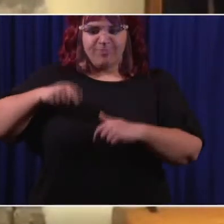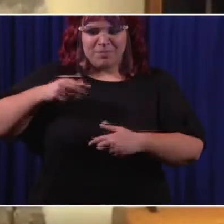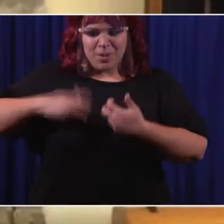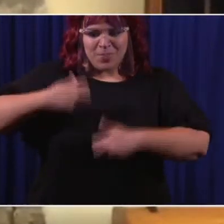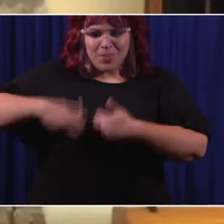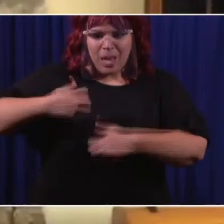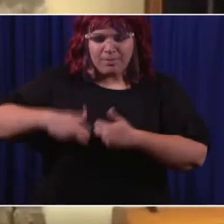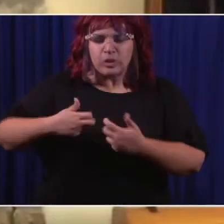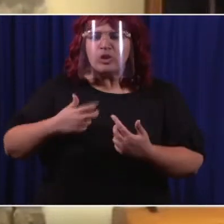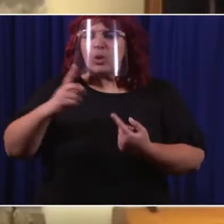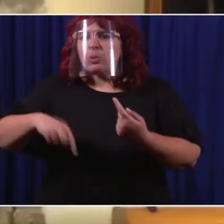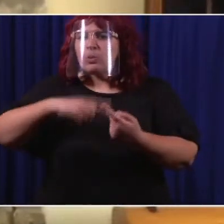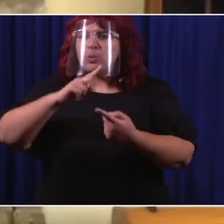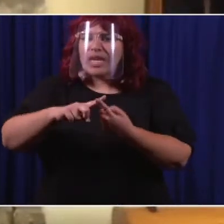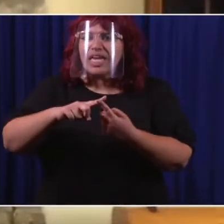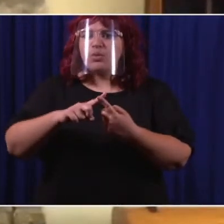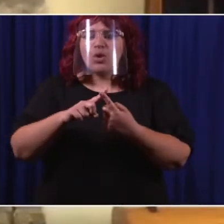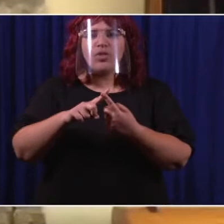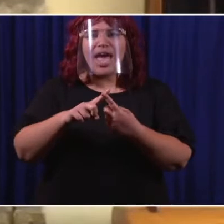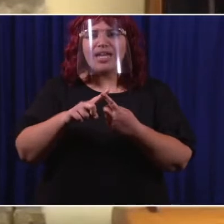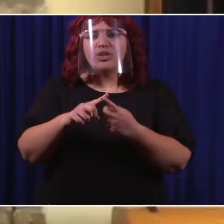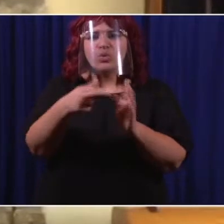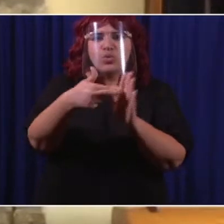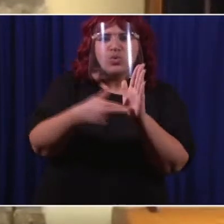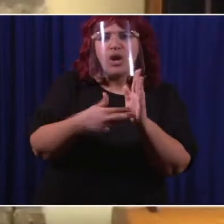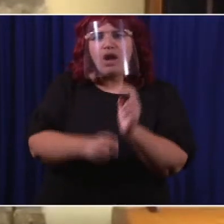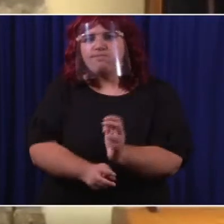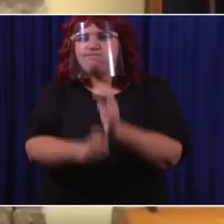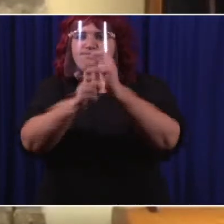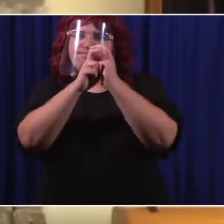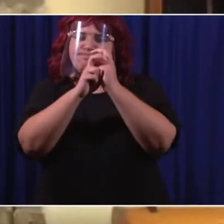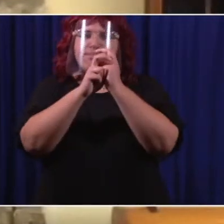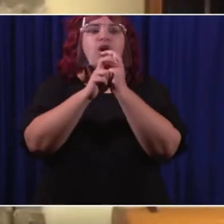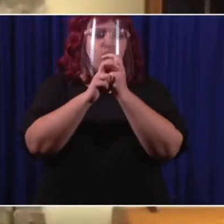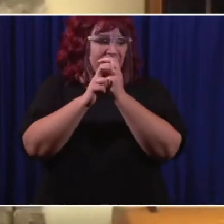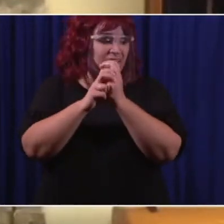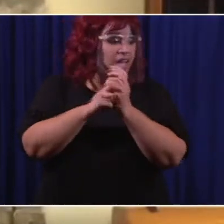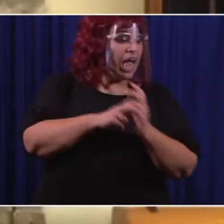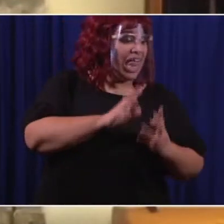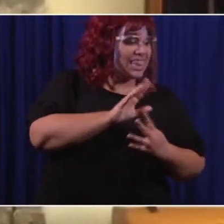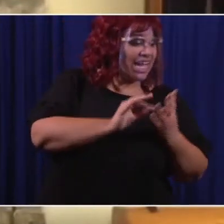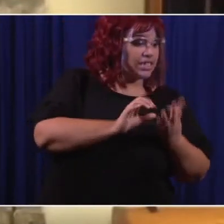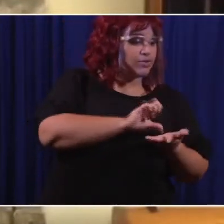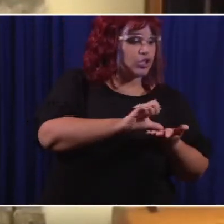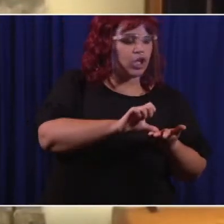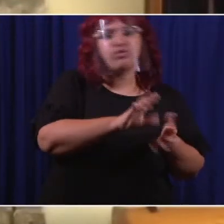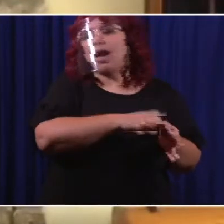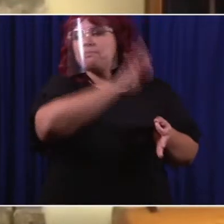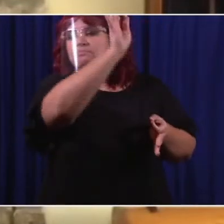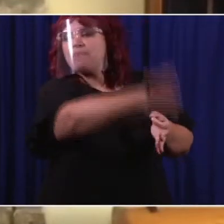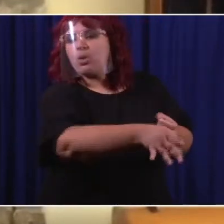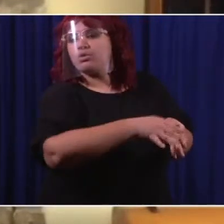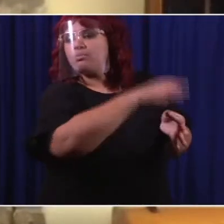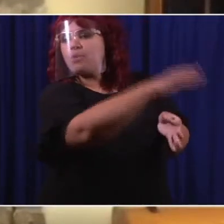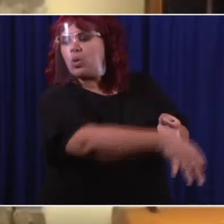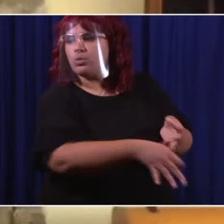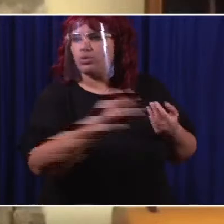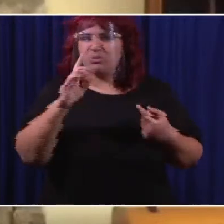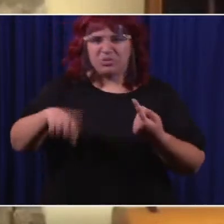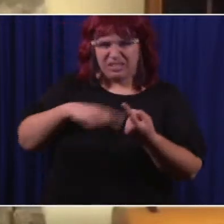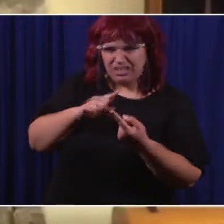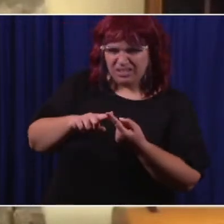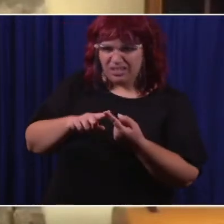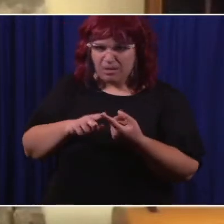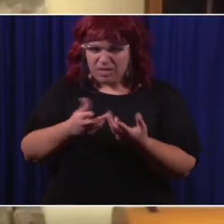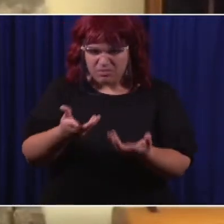items? And what's the strategy for making sure hospitals don't go bankrupt if that is the case? Yeah, well, we don't want them to go bankrupt,